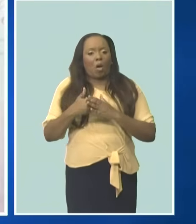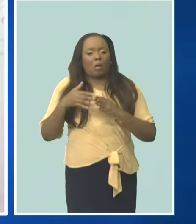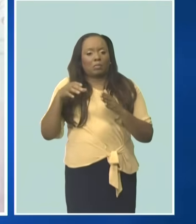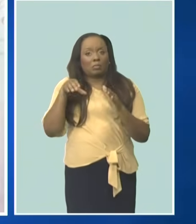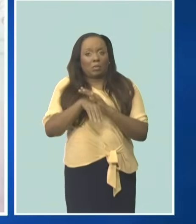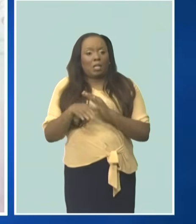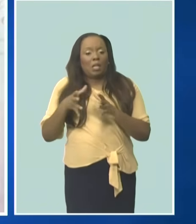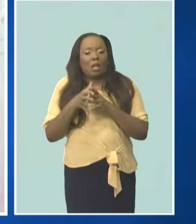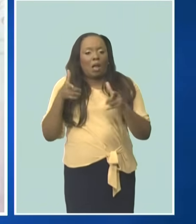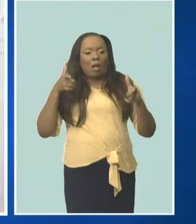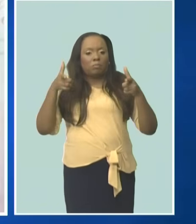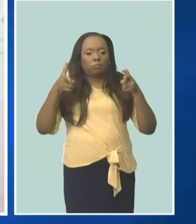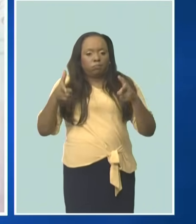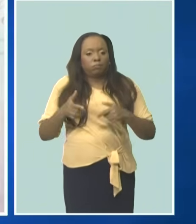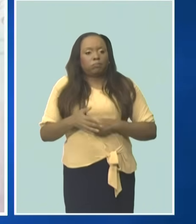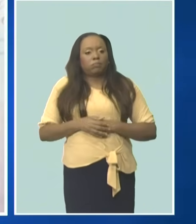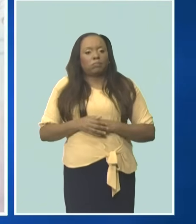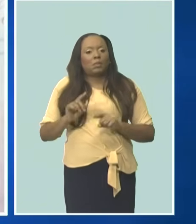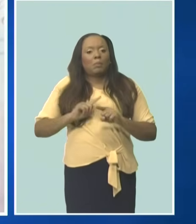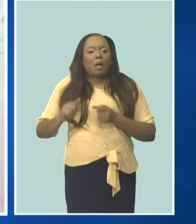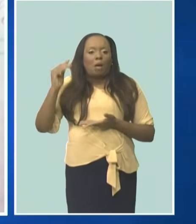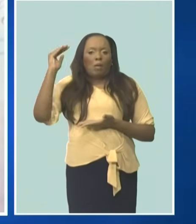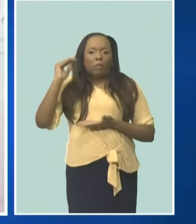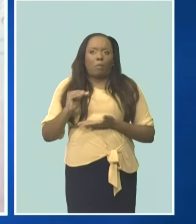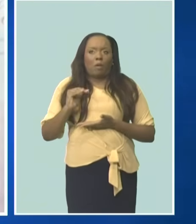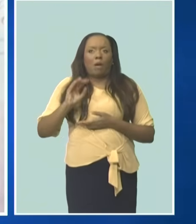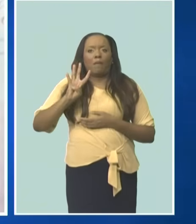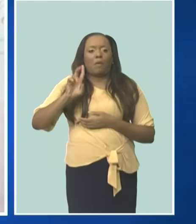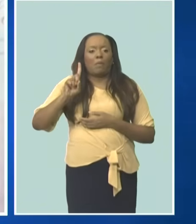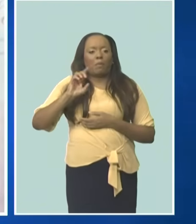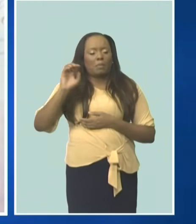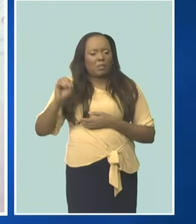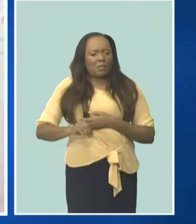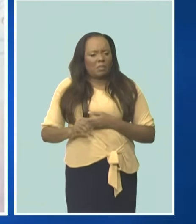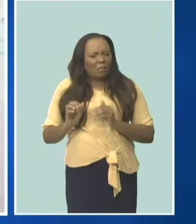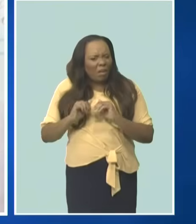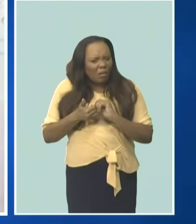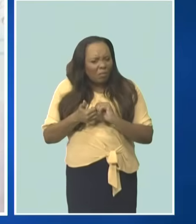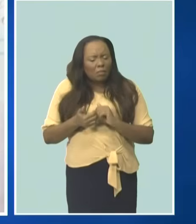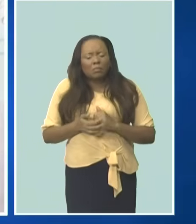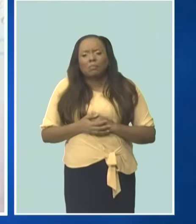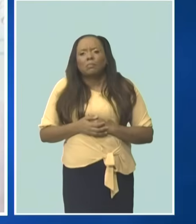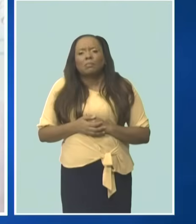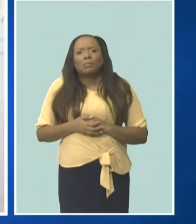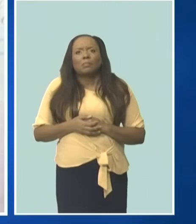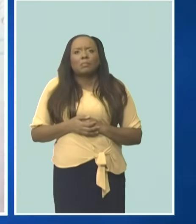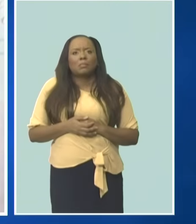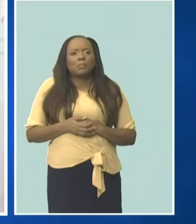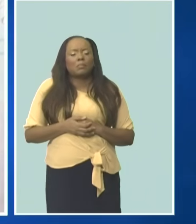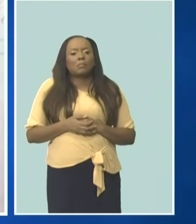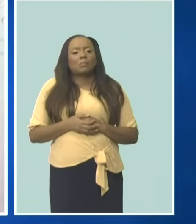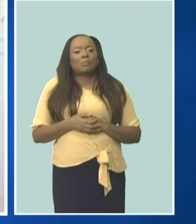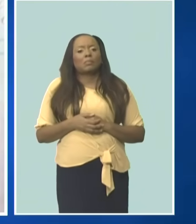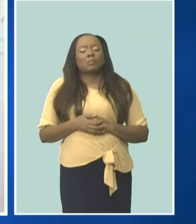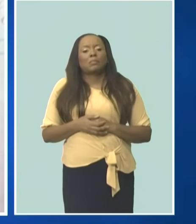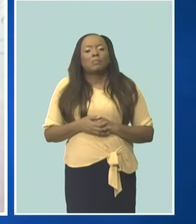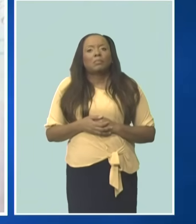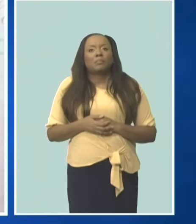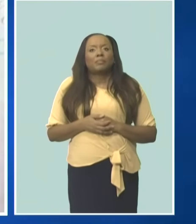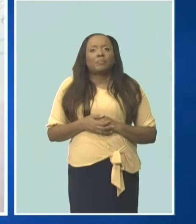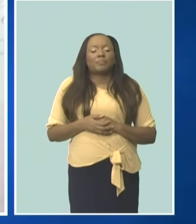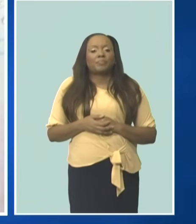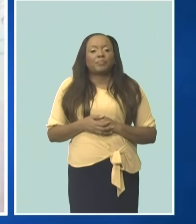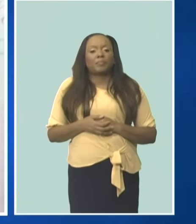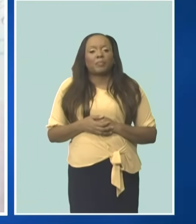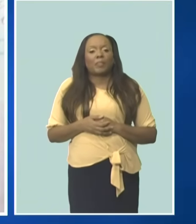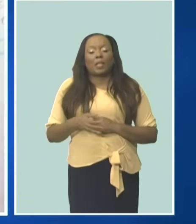violence in Chicago, but they brought it down by 41%. And how did they do that? They did it, before how they did it, what they realized